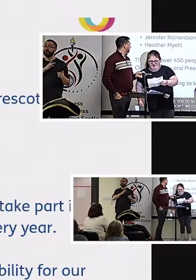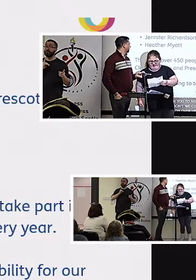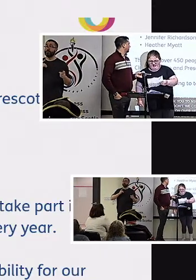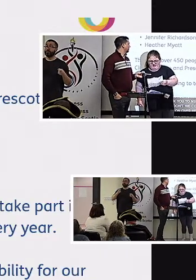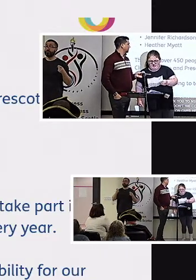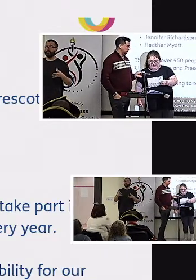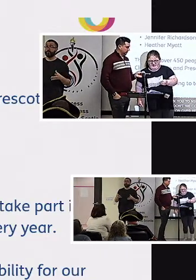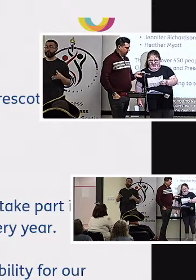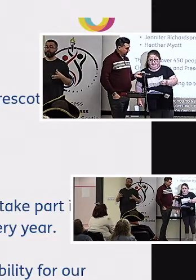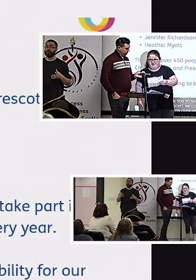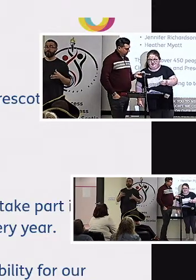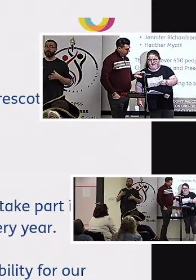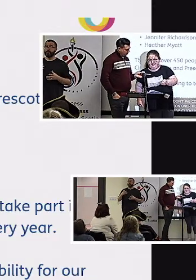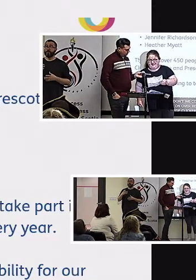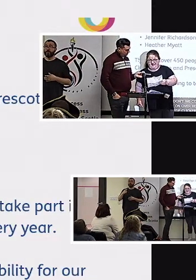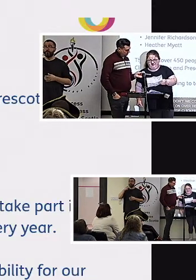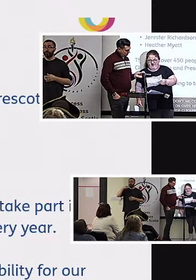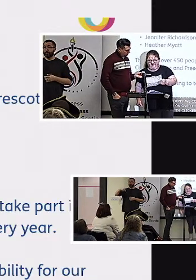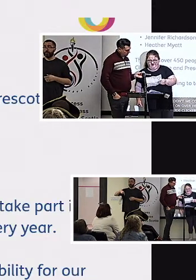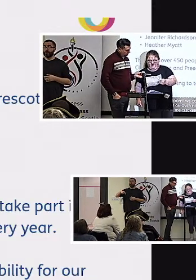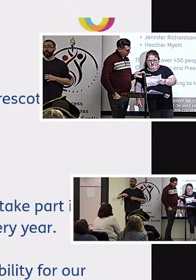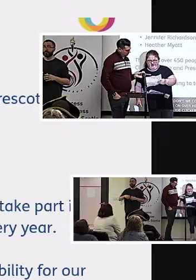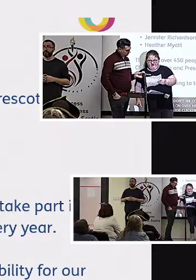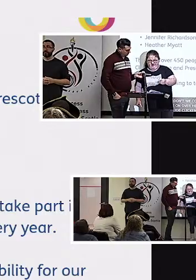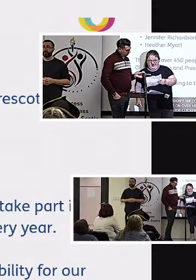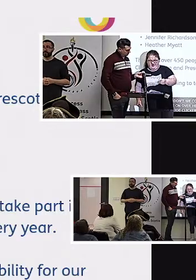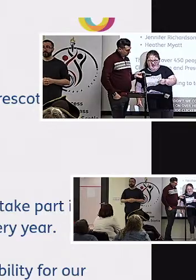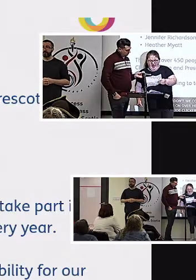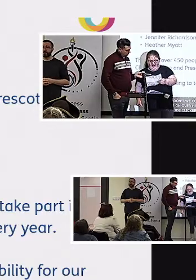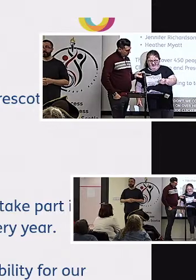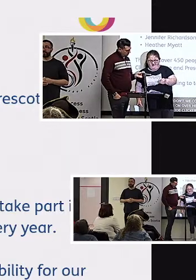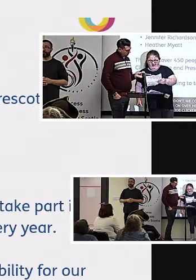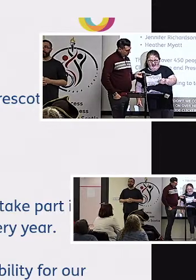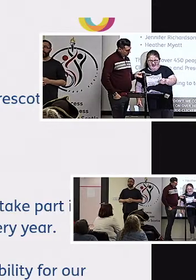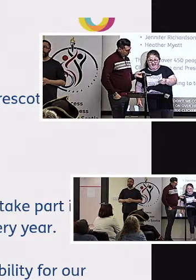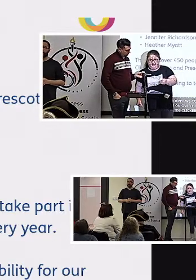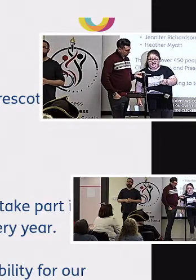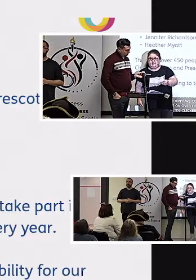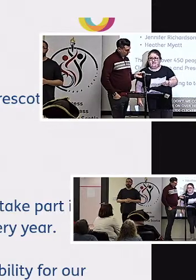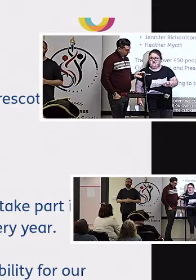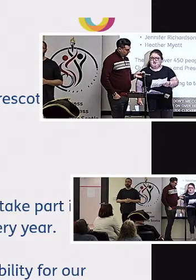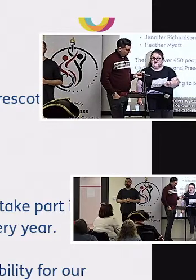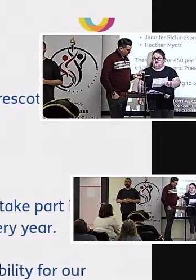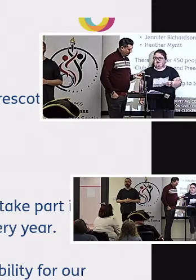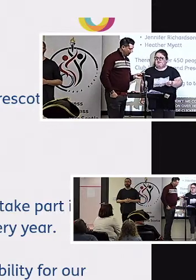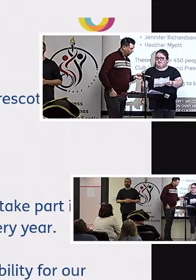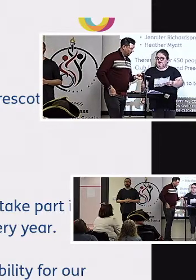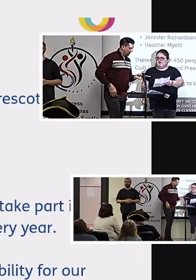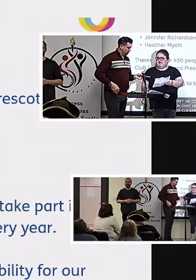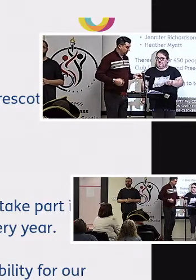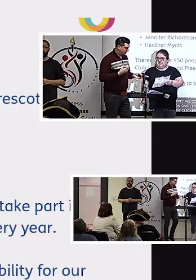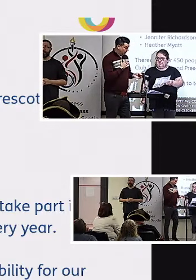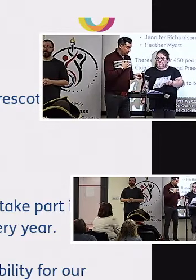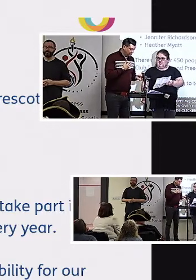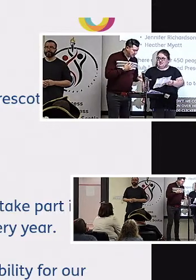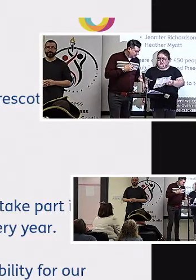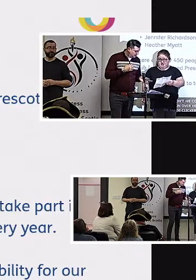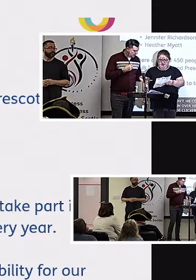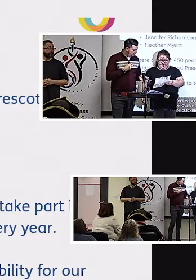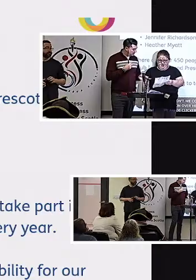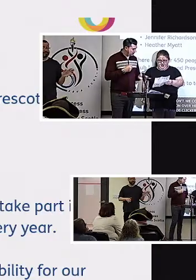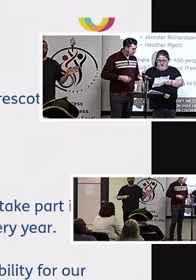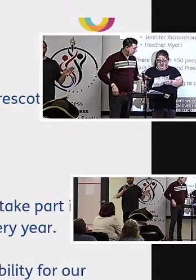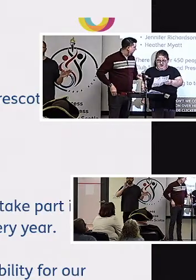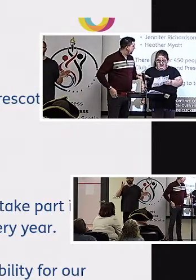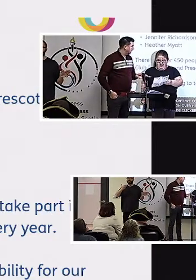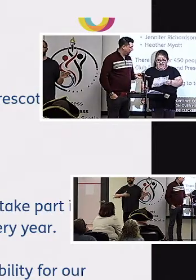for Prescott Group, Tegan Bielowski, Jennifer Richardson, and Heather Myatt. All right. I'm Justin McGarrett. I'm